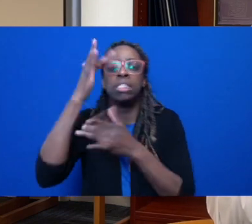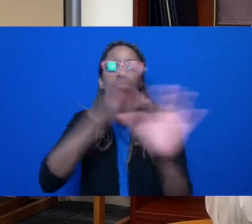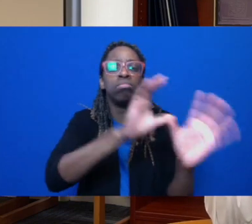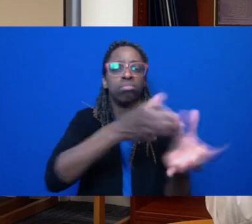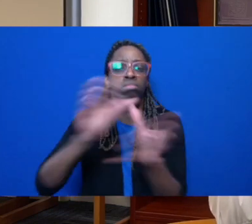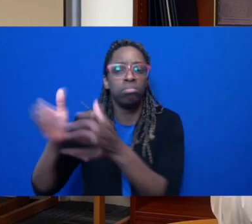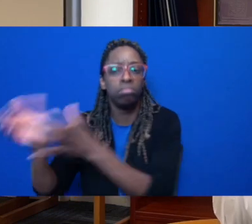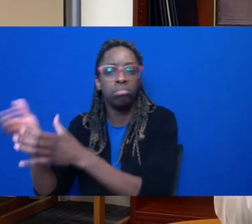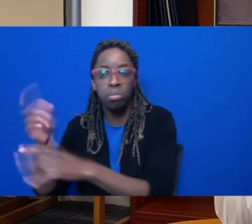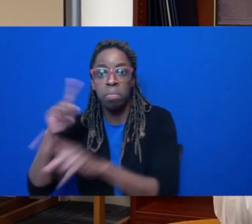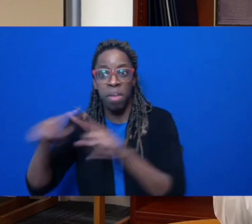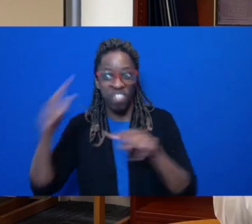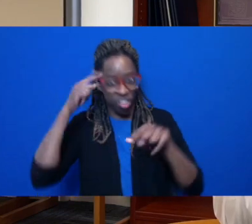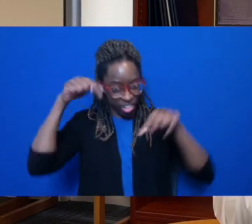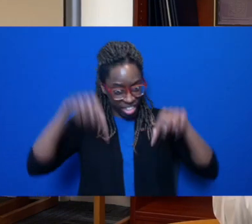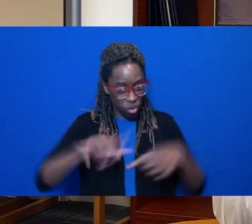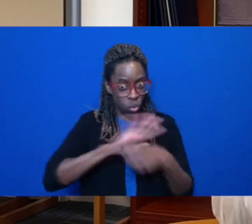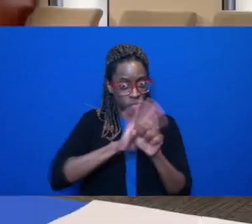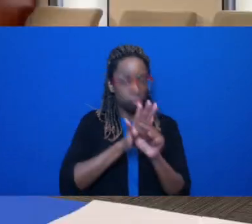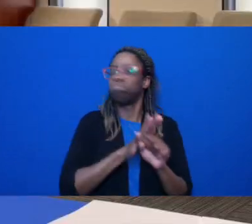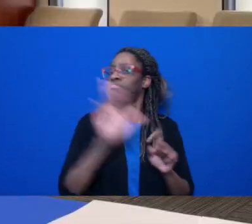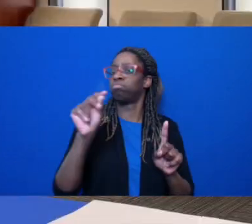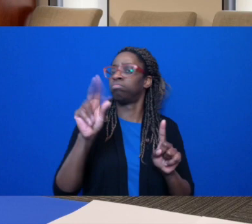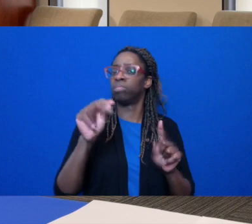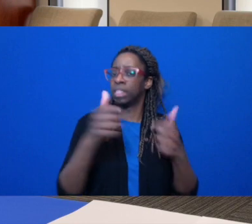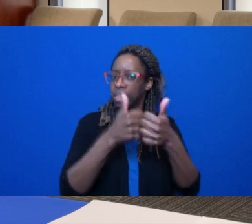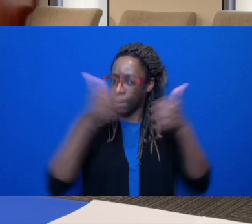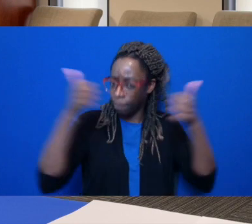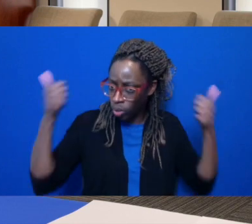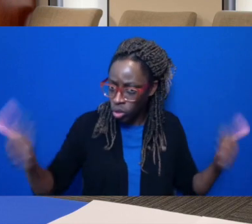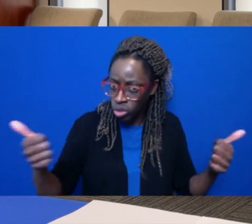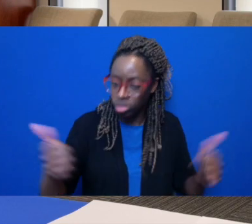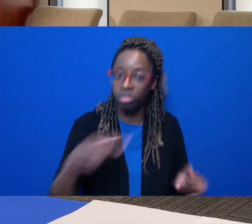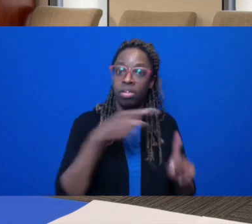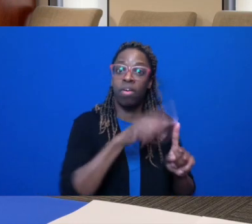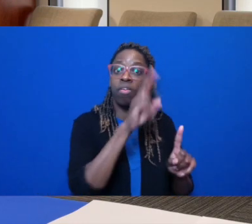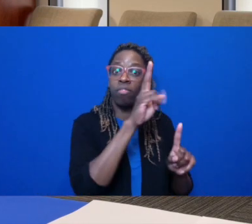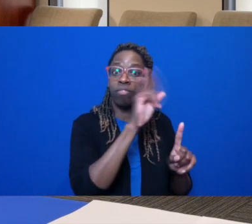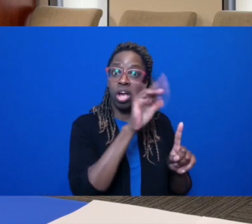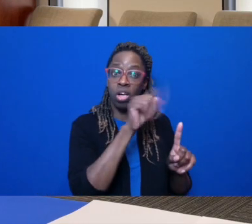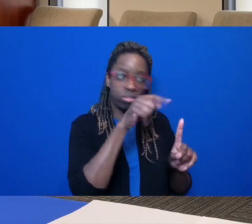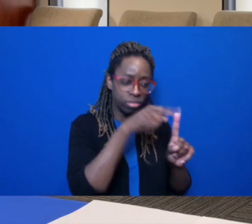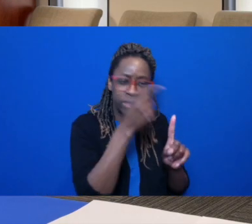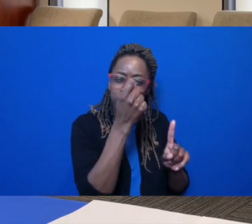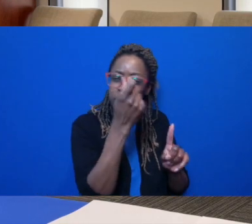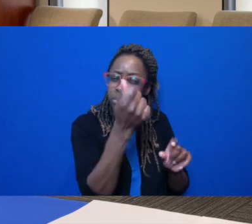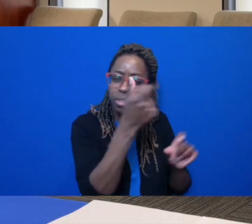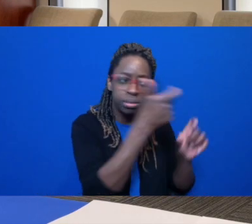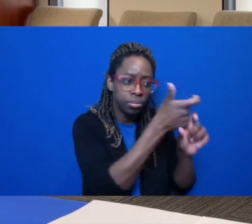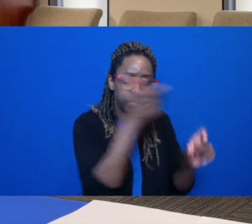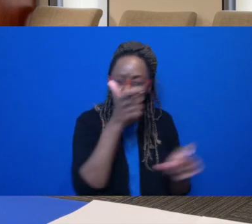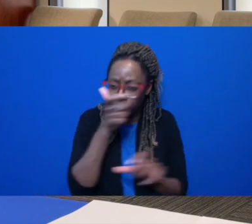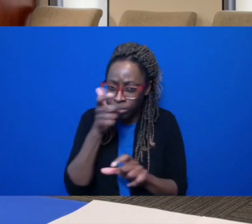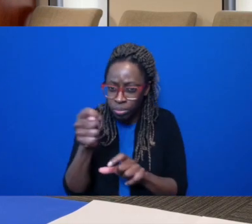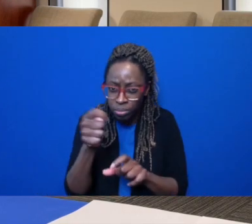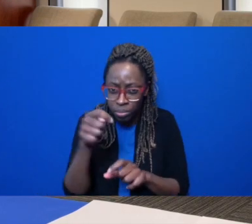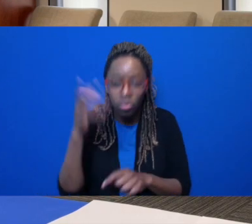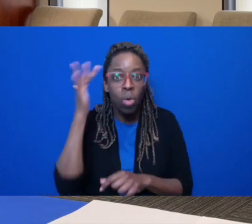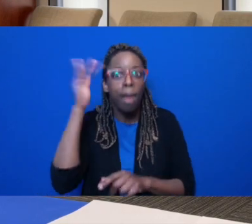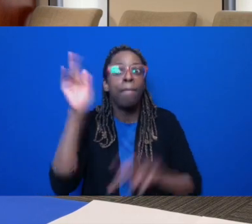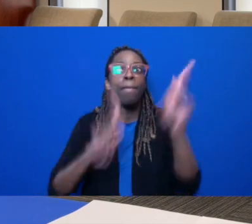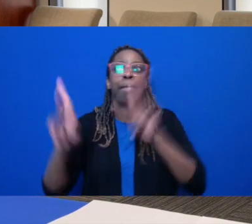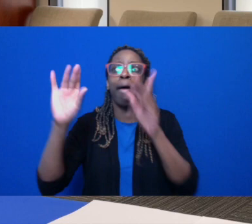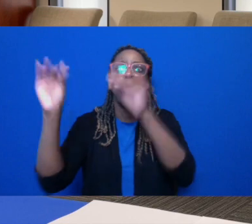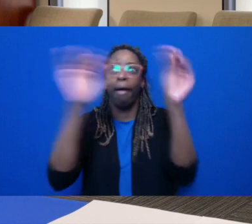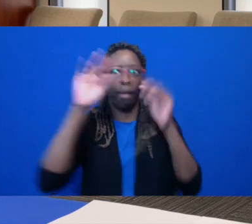sort of piece of misinformation that we're hearing about. The other thing, too, to consider is that even people that have had or tested positive for COVID-19 in the past,